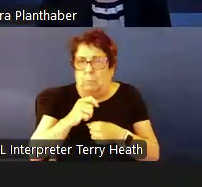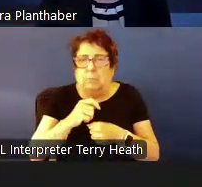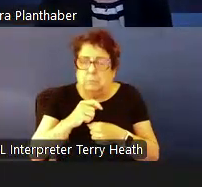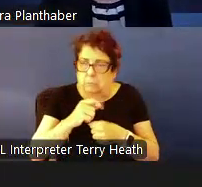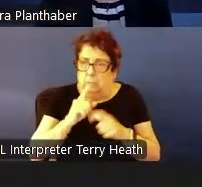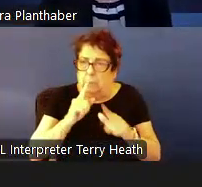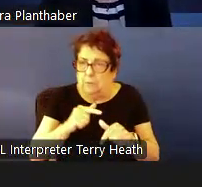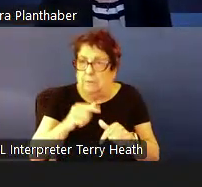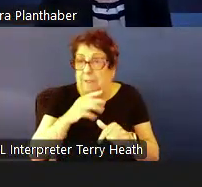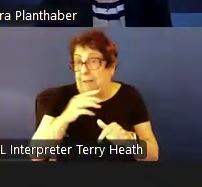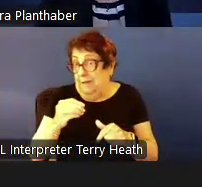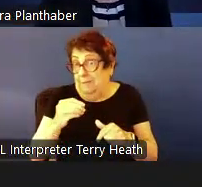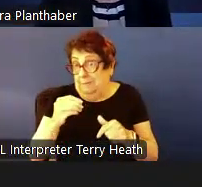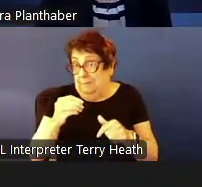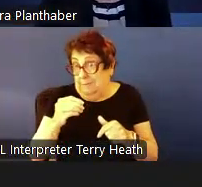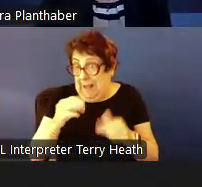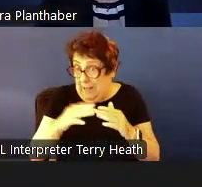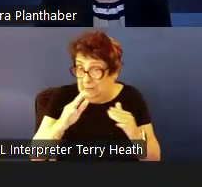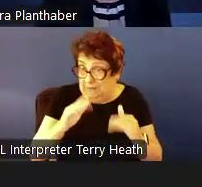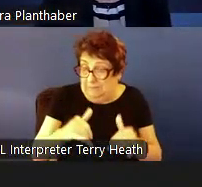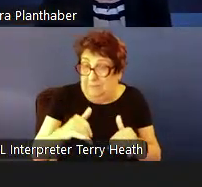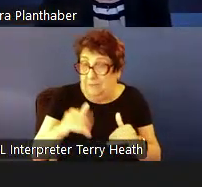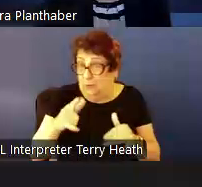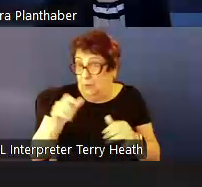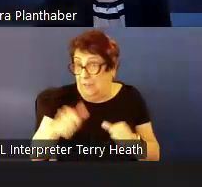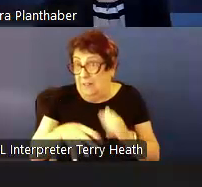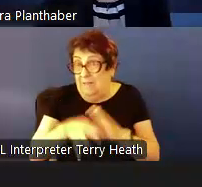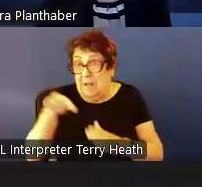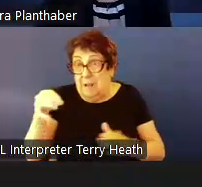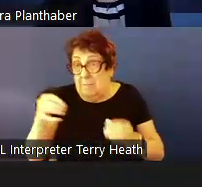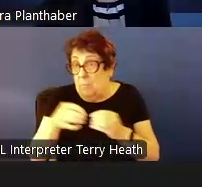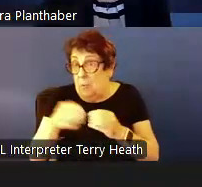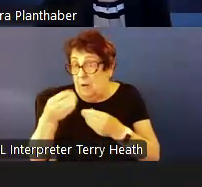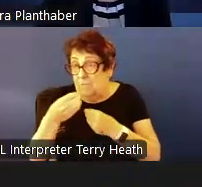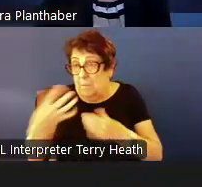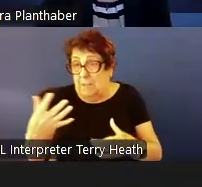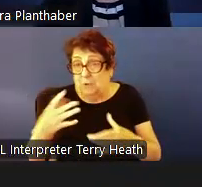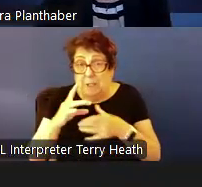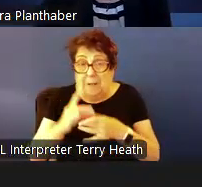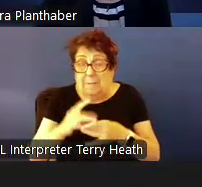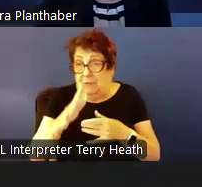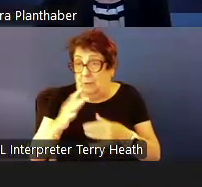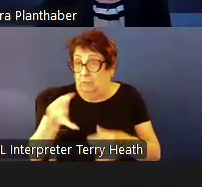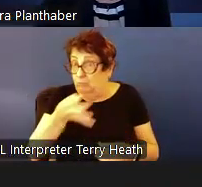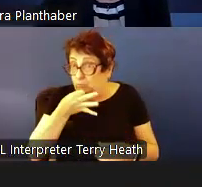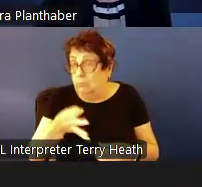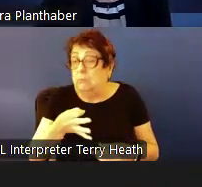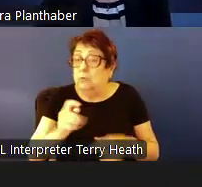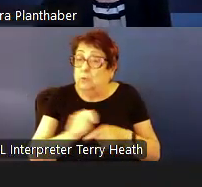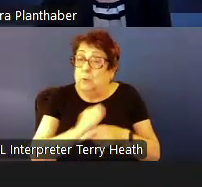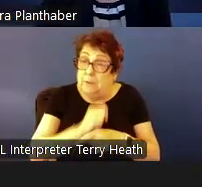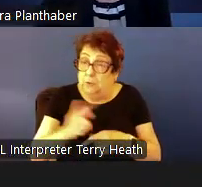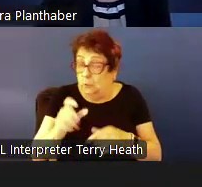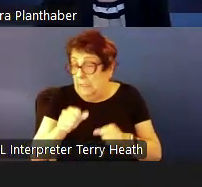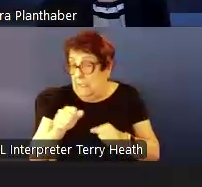housing. You can find more information about their upcoming trainings, access their most recent trainings and materials,